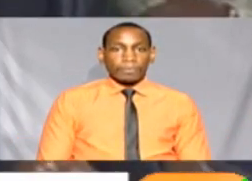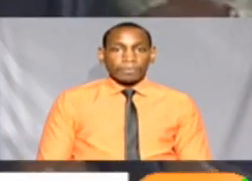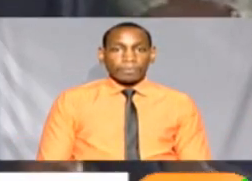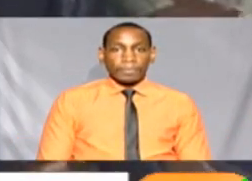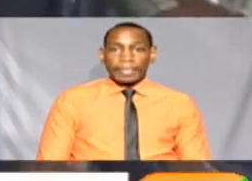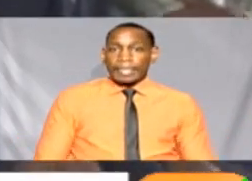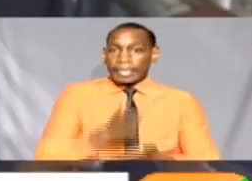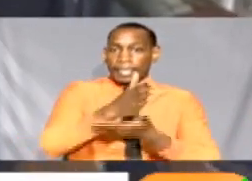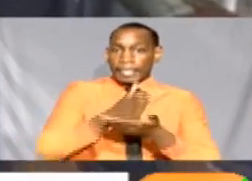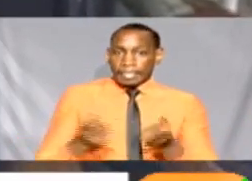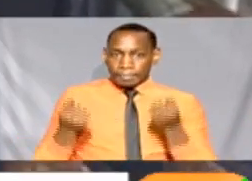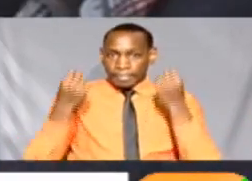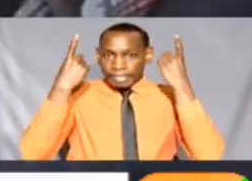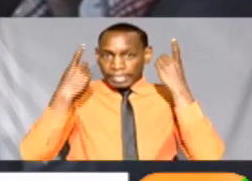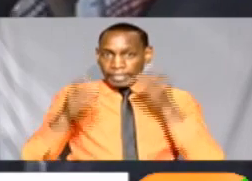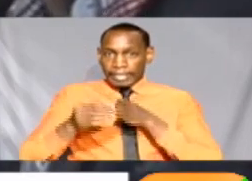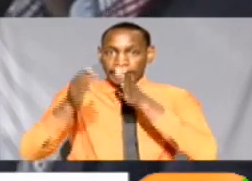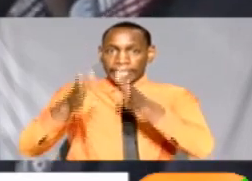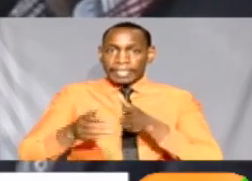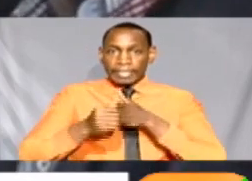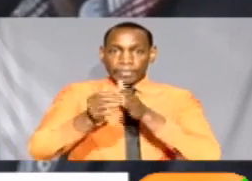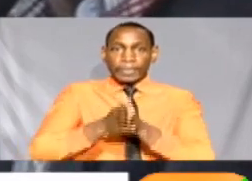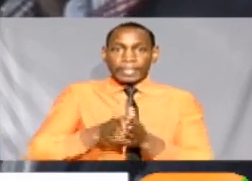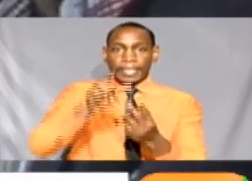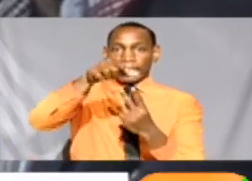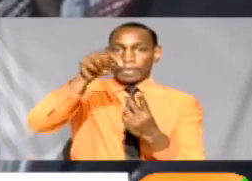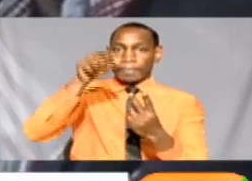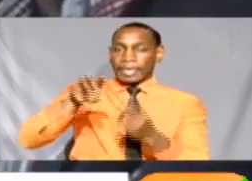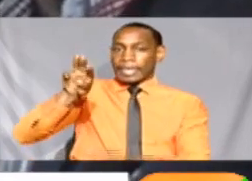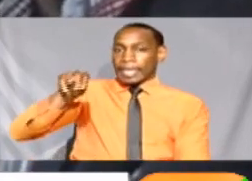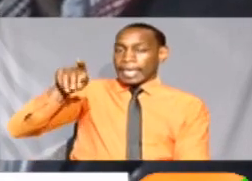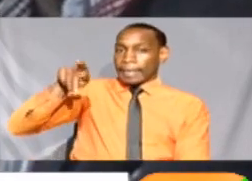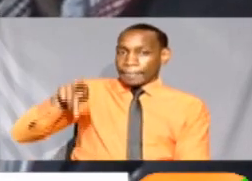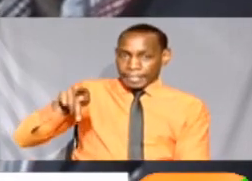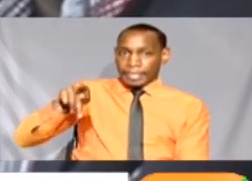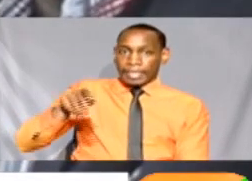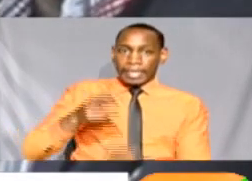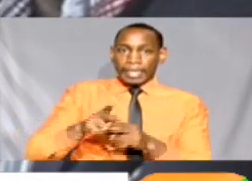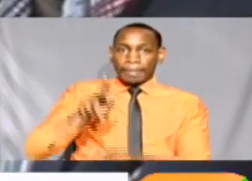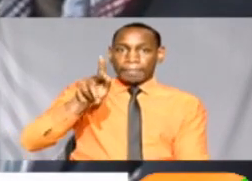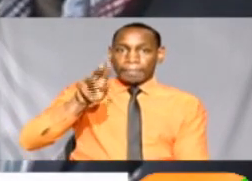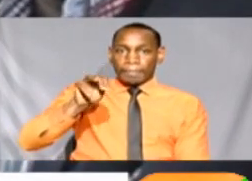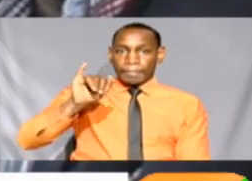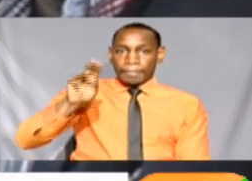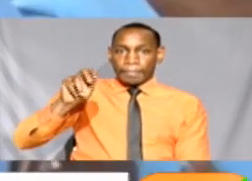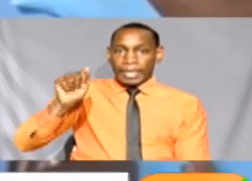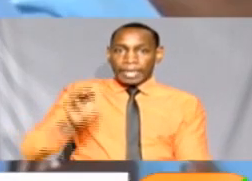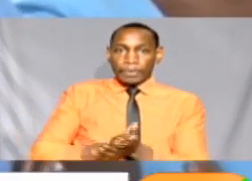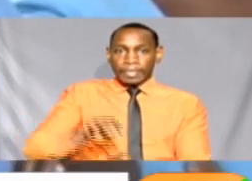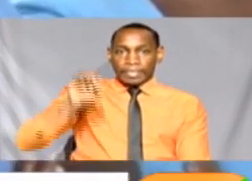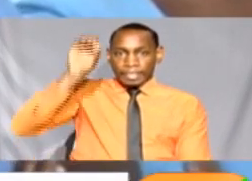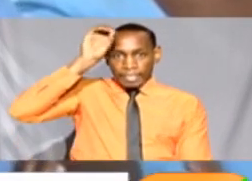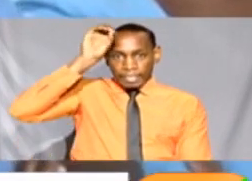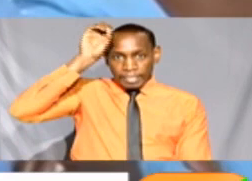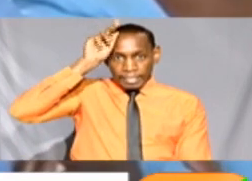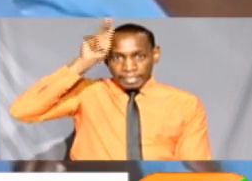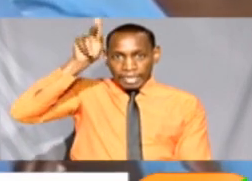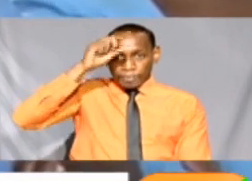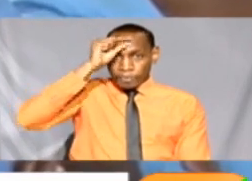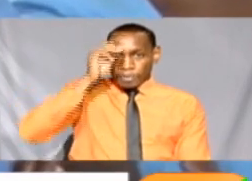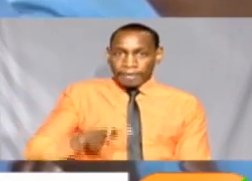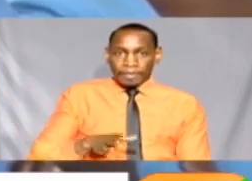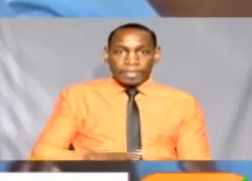But a section of Kieleweke leaders led by nominated MP Maina Kamanda and Kiambu Governor James Nyoro told off the